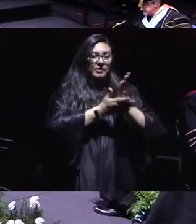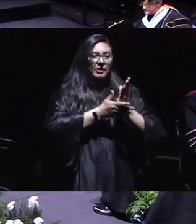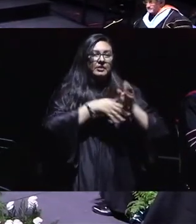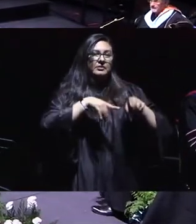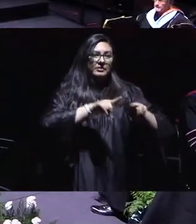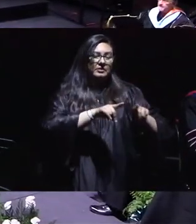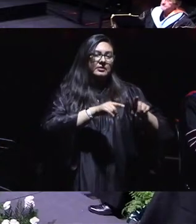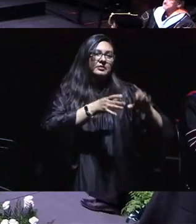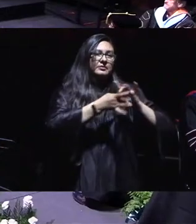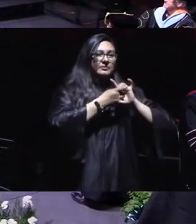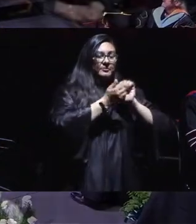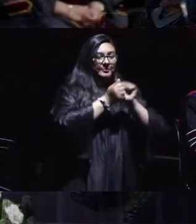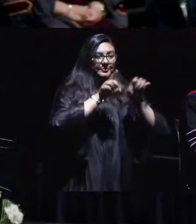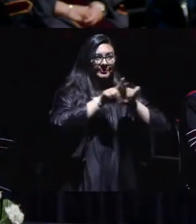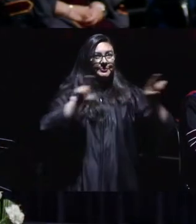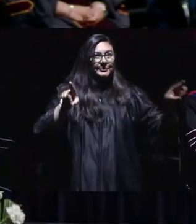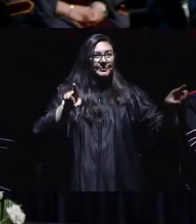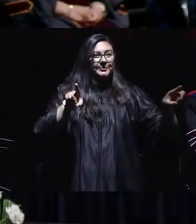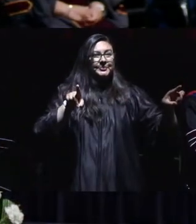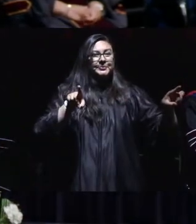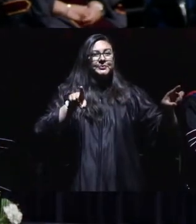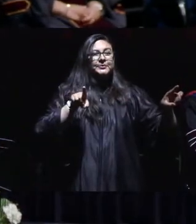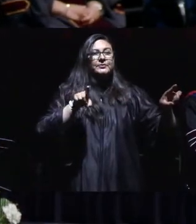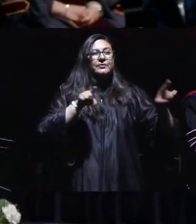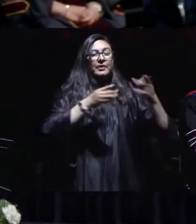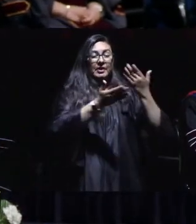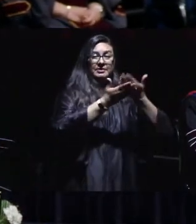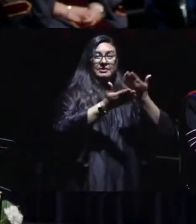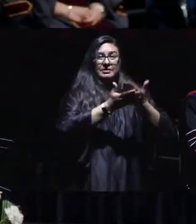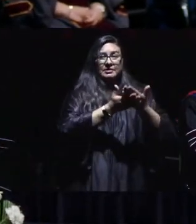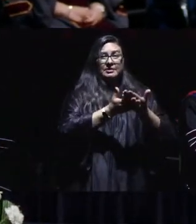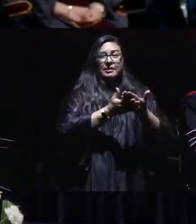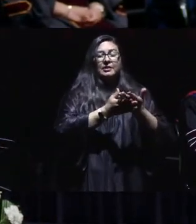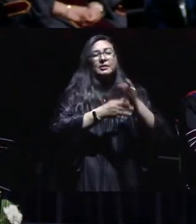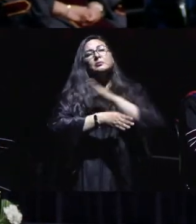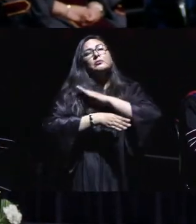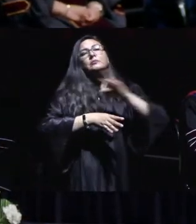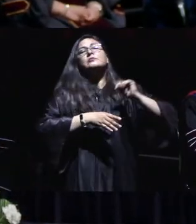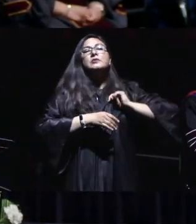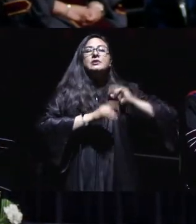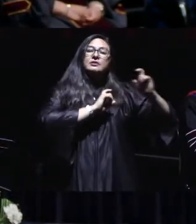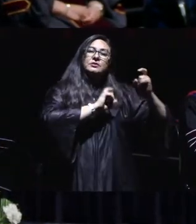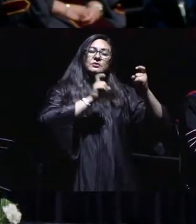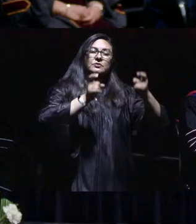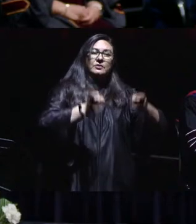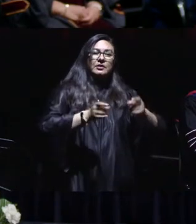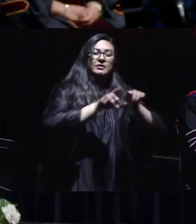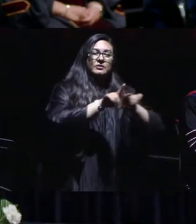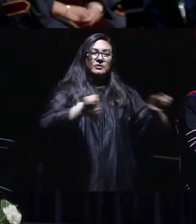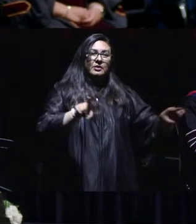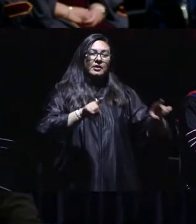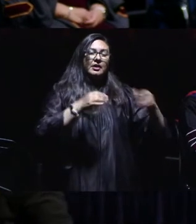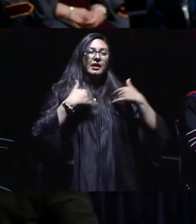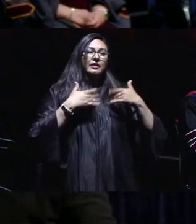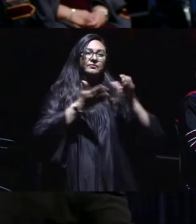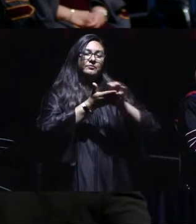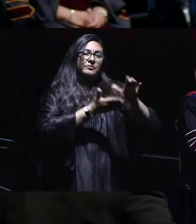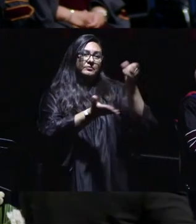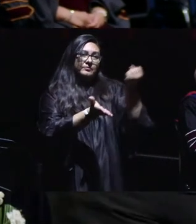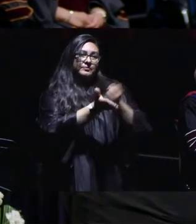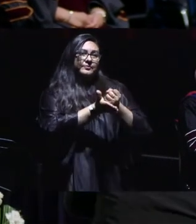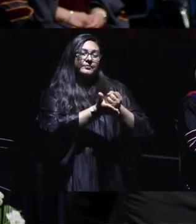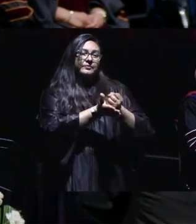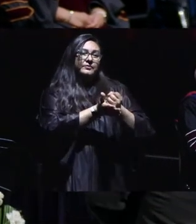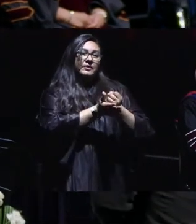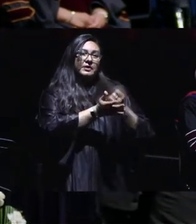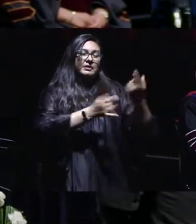privileges appertaining to that degree. In testimony whereof, the Board of Trustees has granted this diploma bearing the seal of the college, done